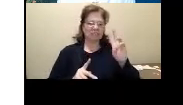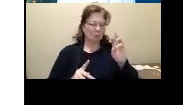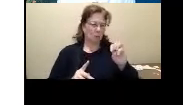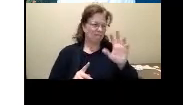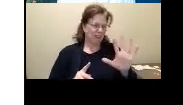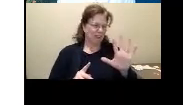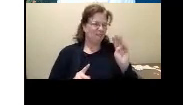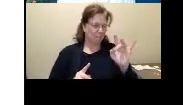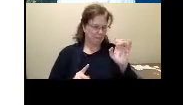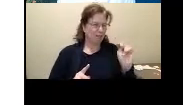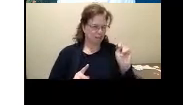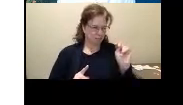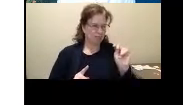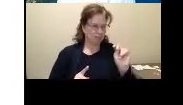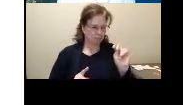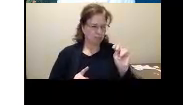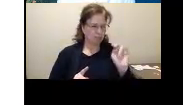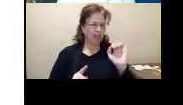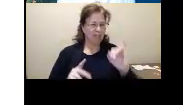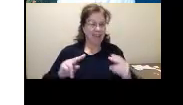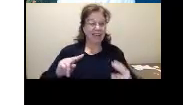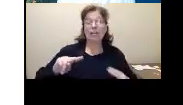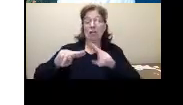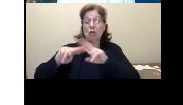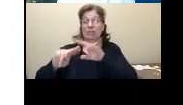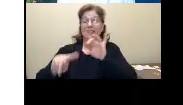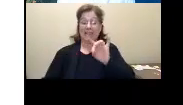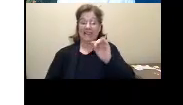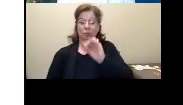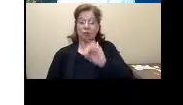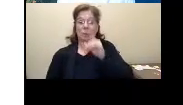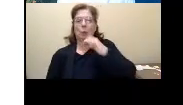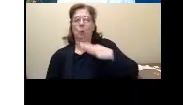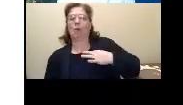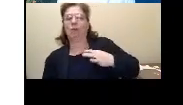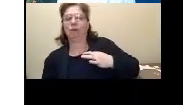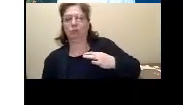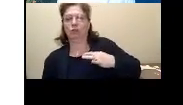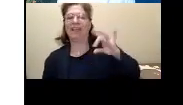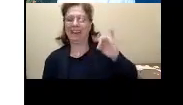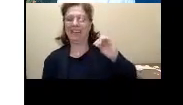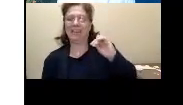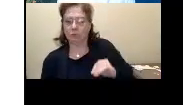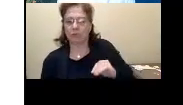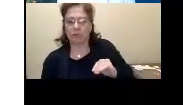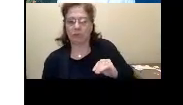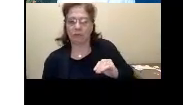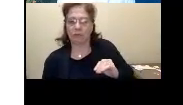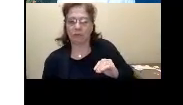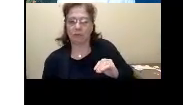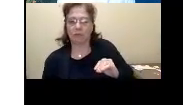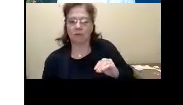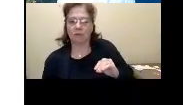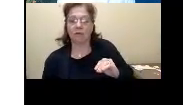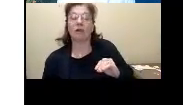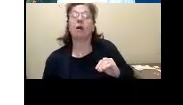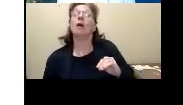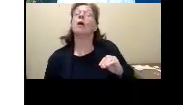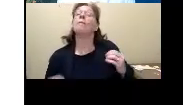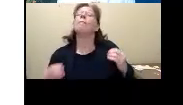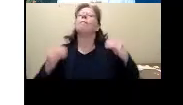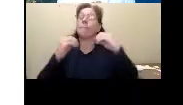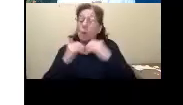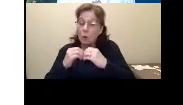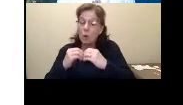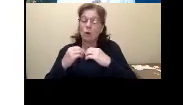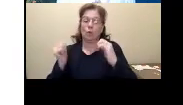million. So it went up by about 80%, the eligible screening population. But there was even larger increases in some of the